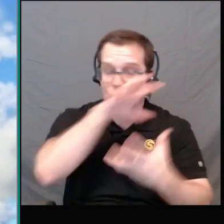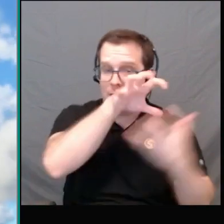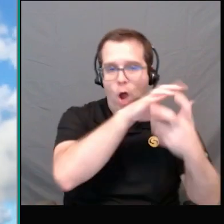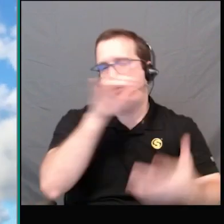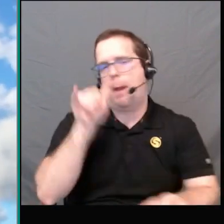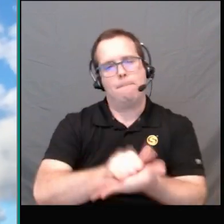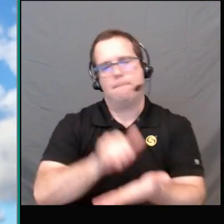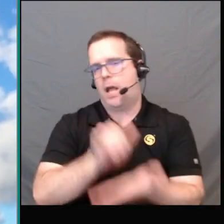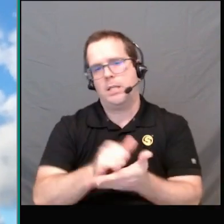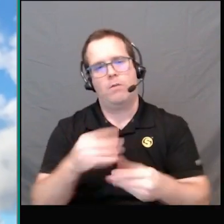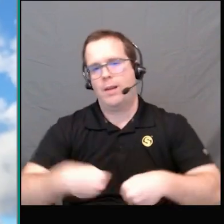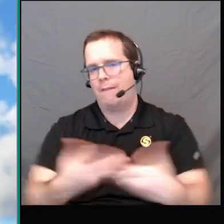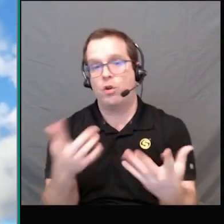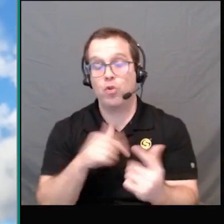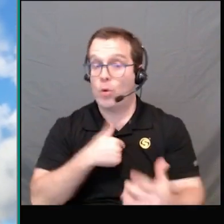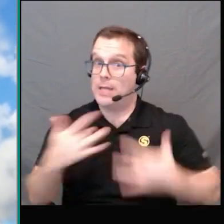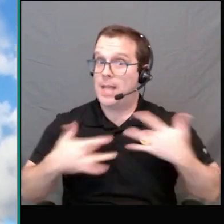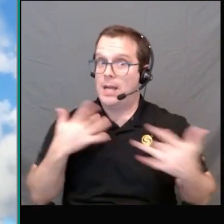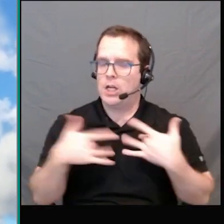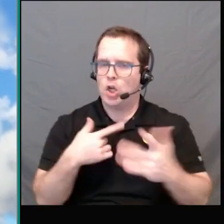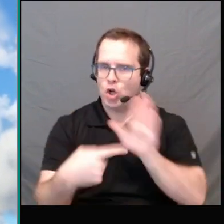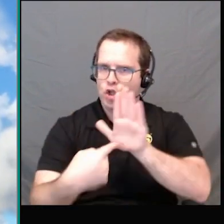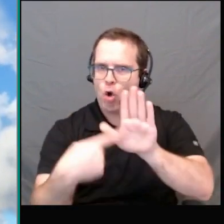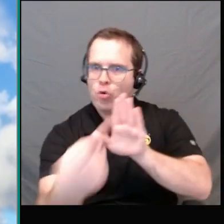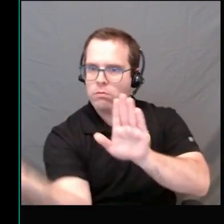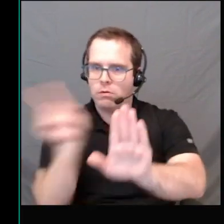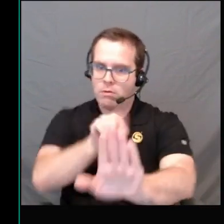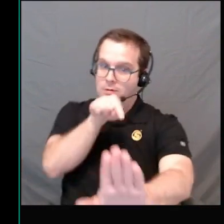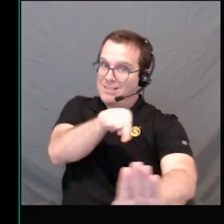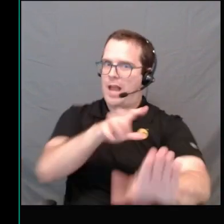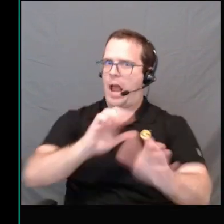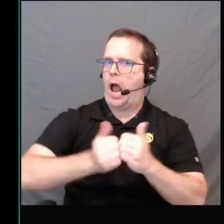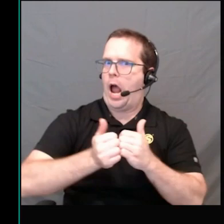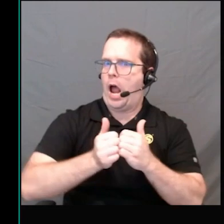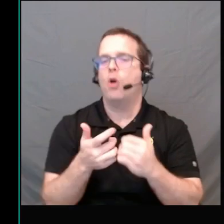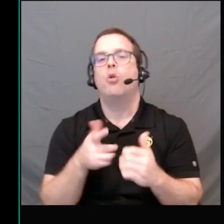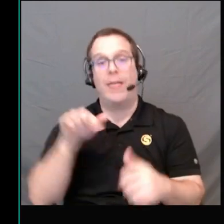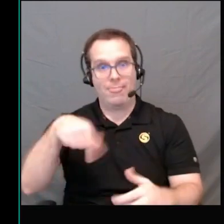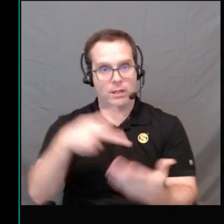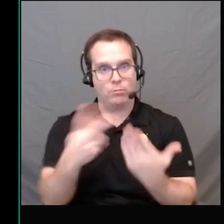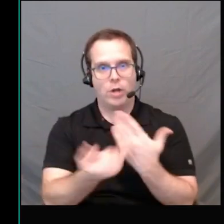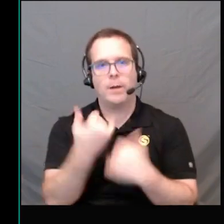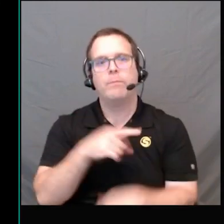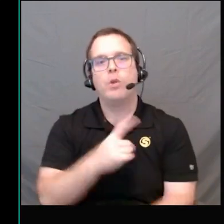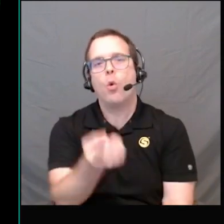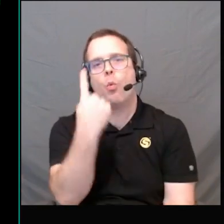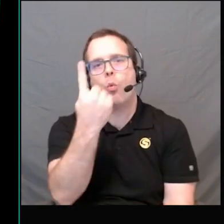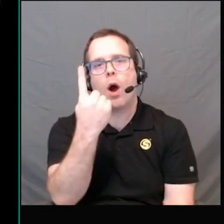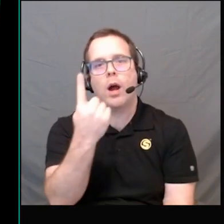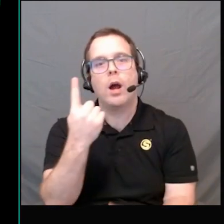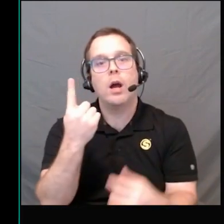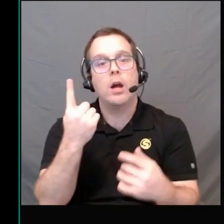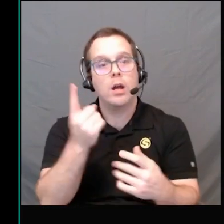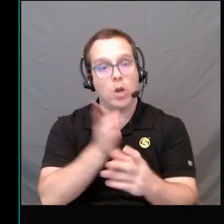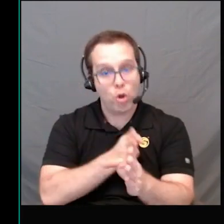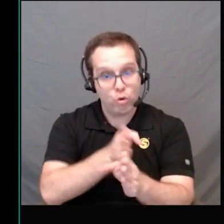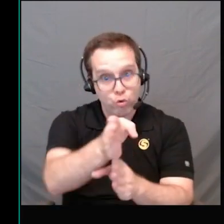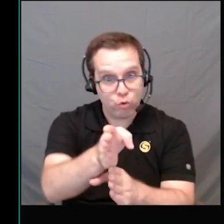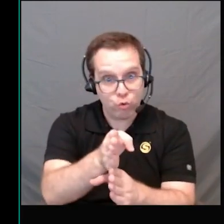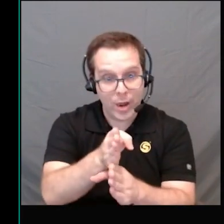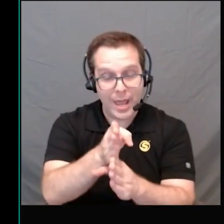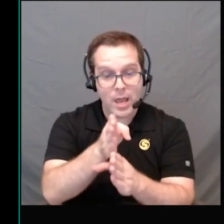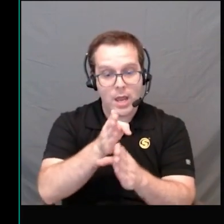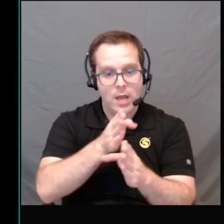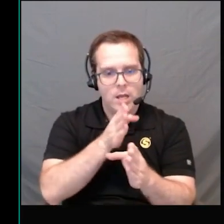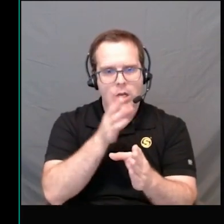excited to take you behind the scenes on this remarkable project. The common thread running through much of this content is the cloud. Here at